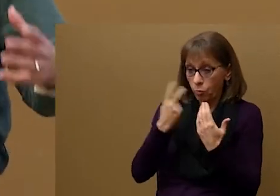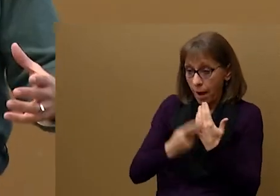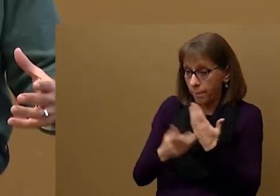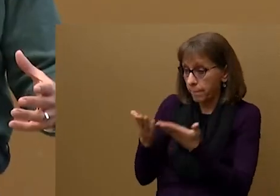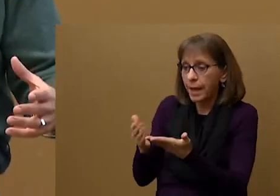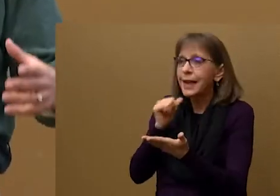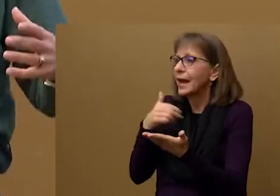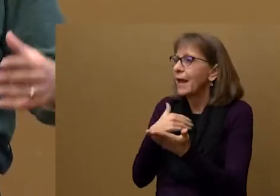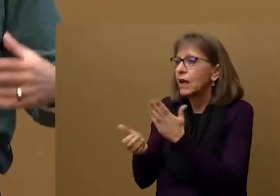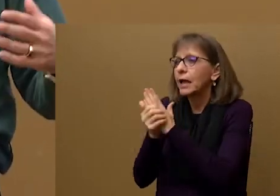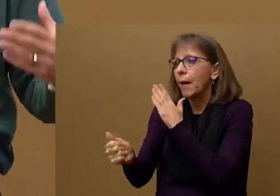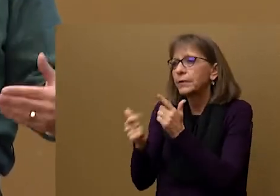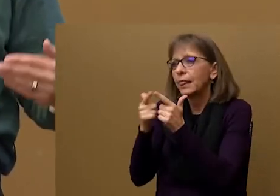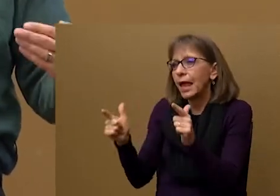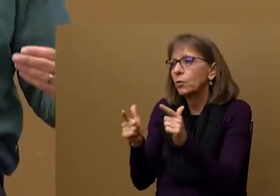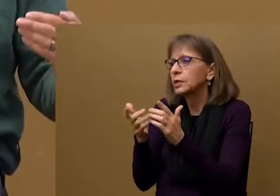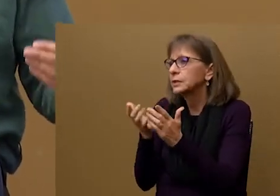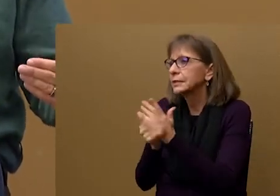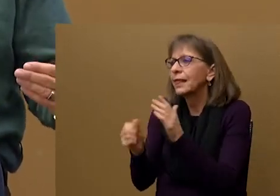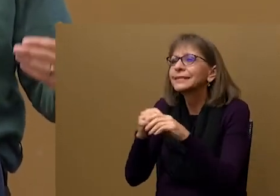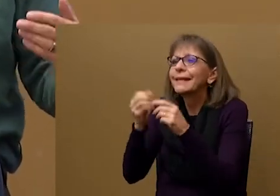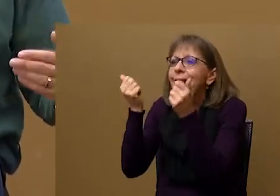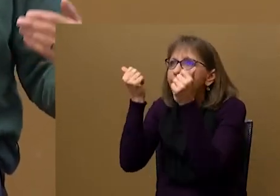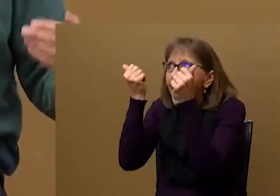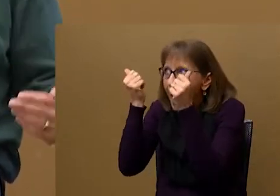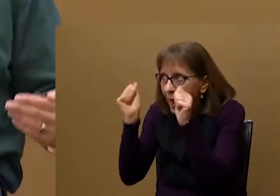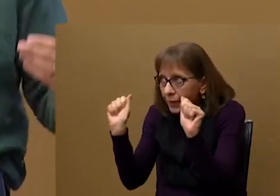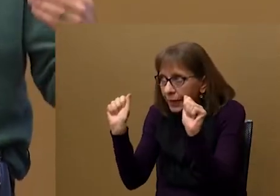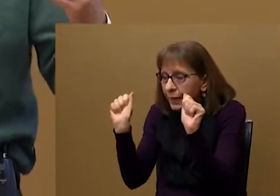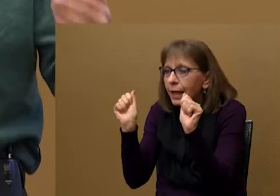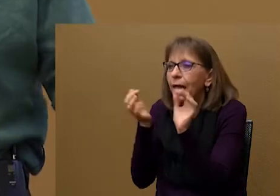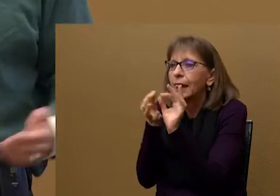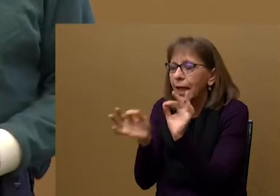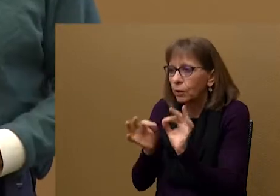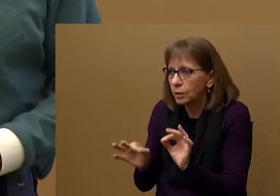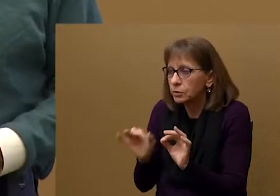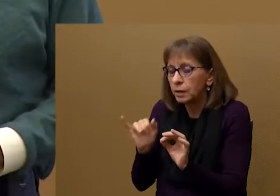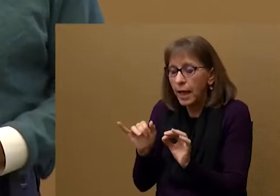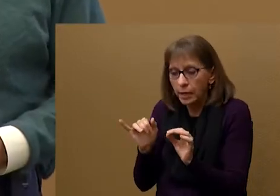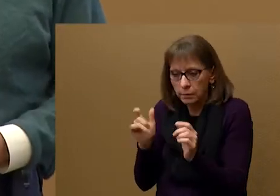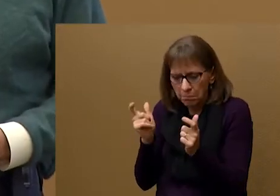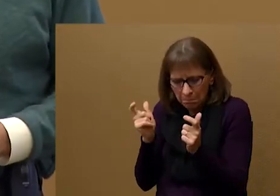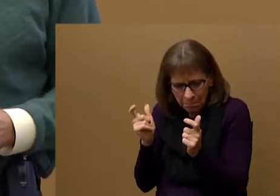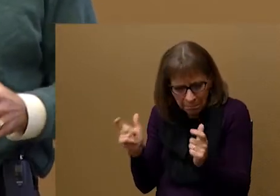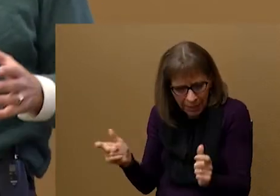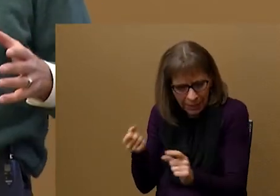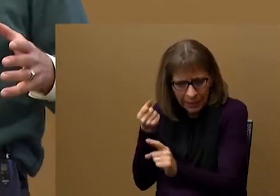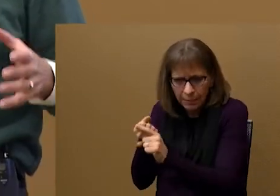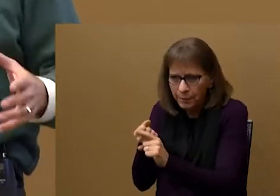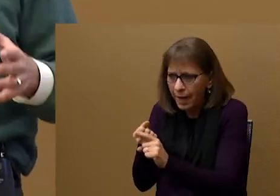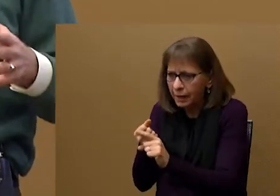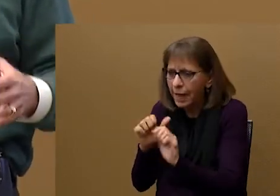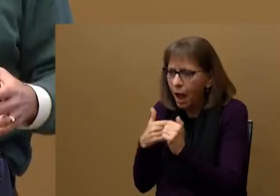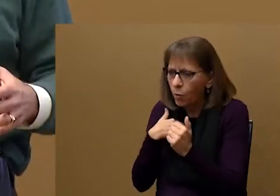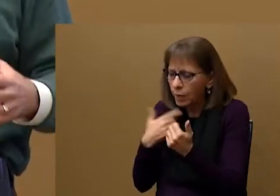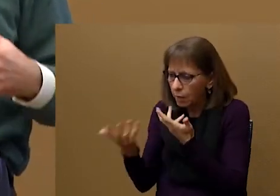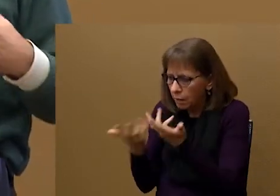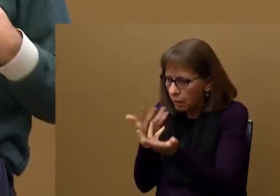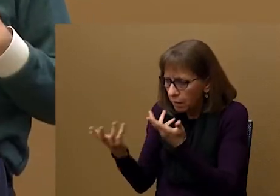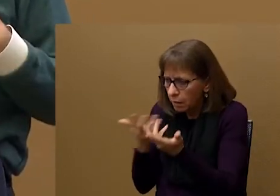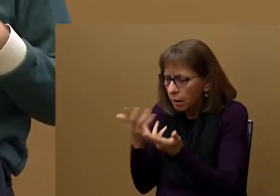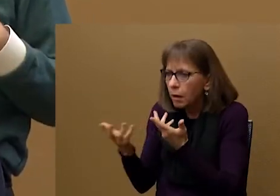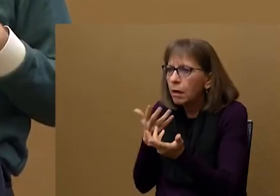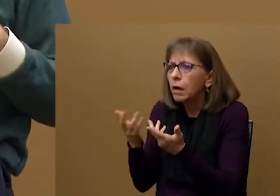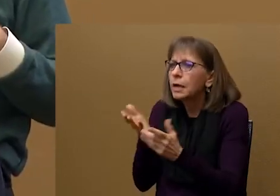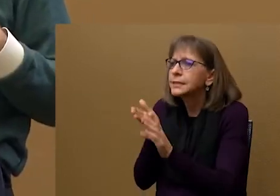mental health programs do not have competent language skills in any language. That is going to dramatically impact